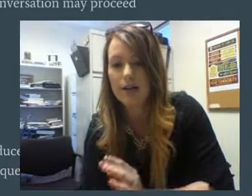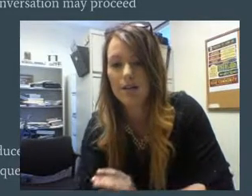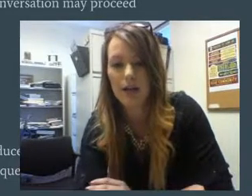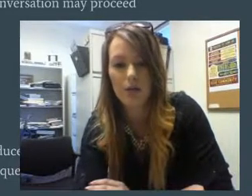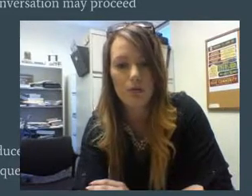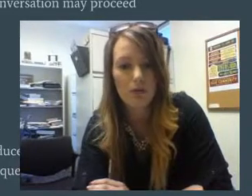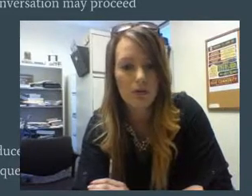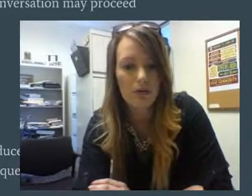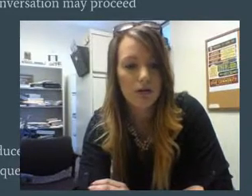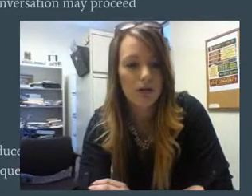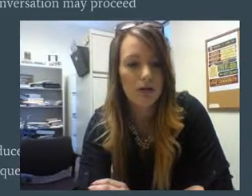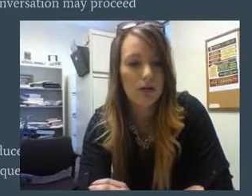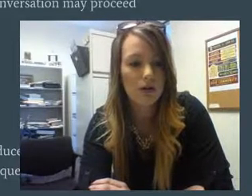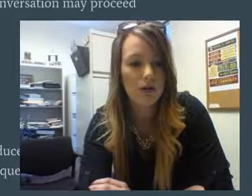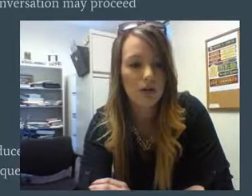will start the next video. will pause so